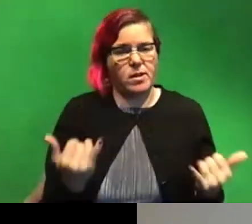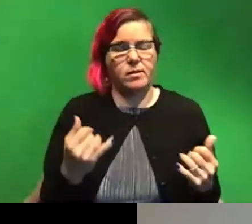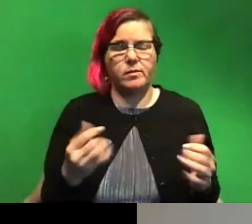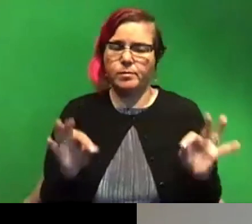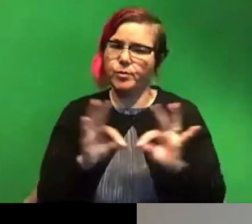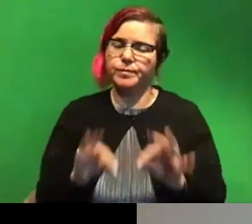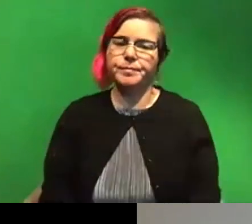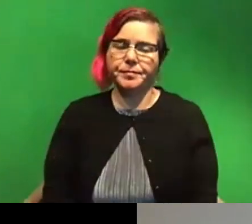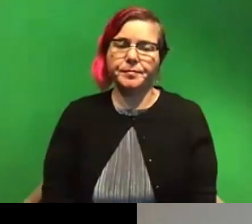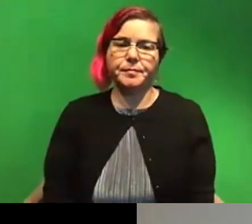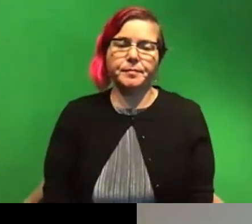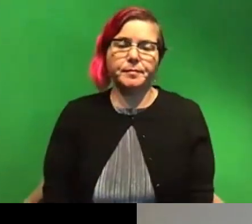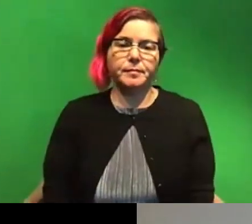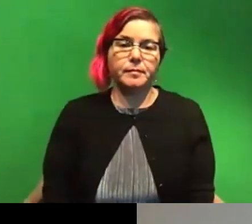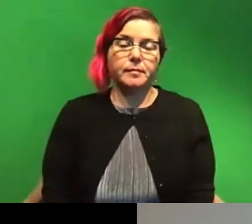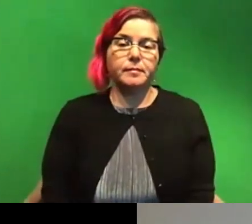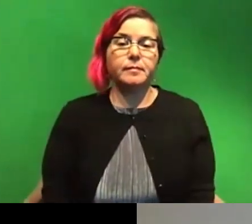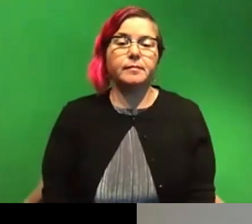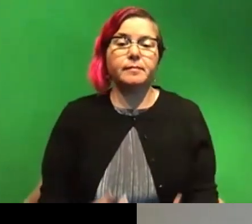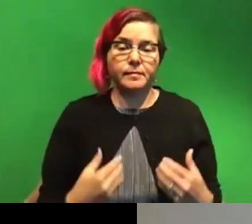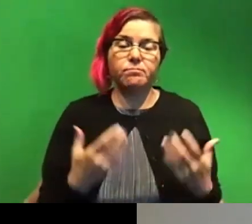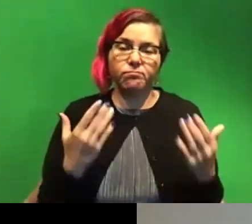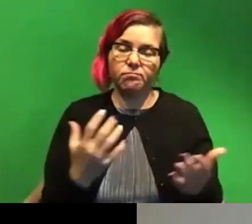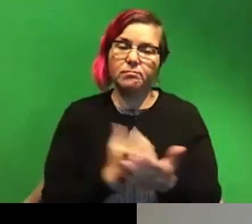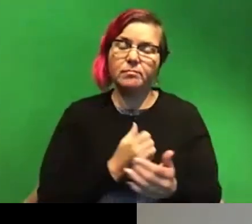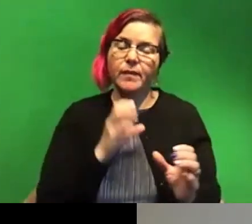what's most important in the world, is have those conversations,